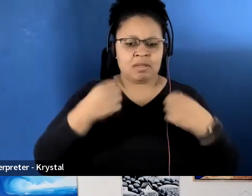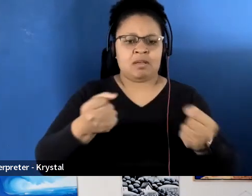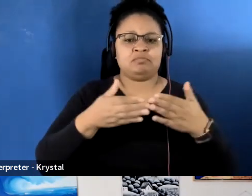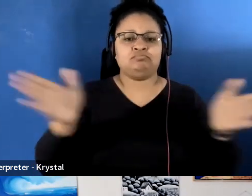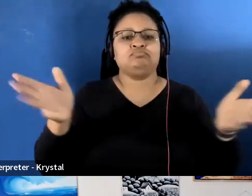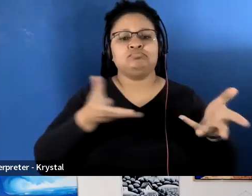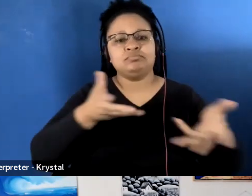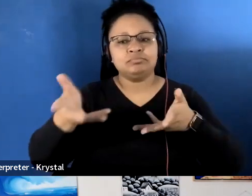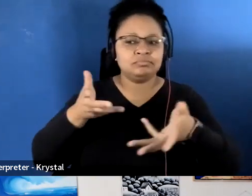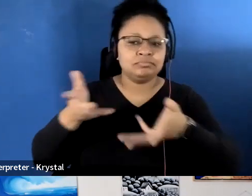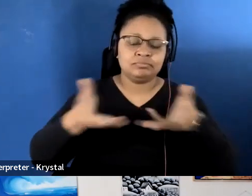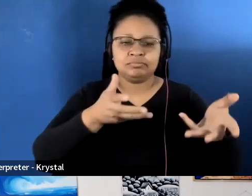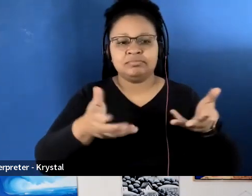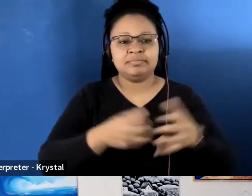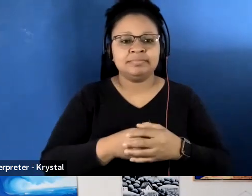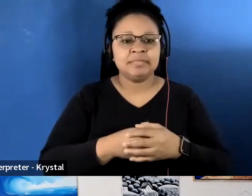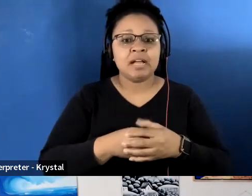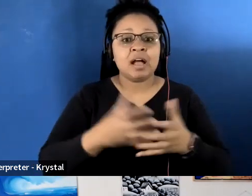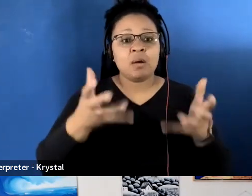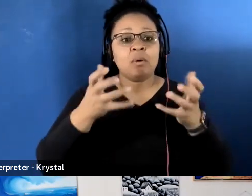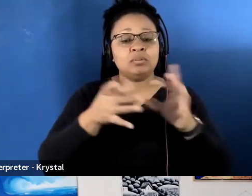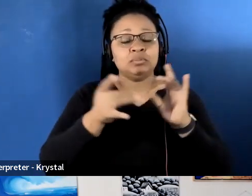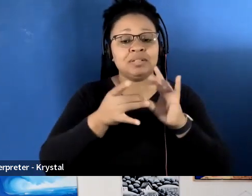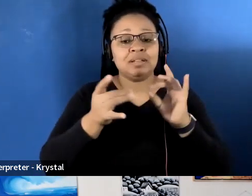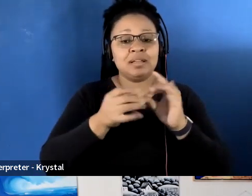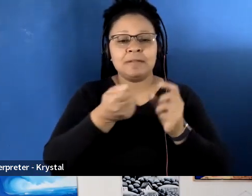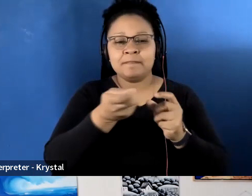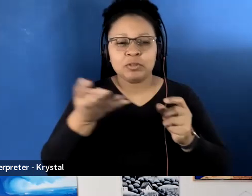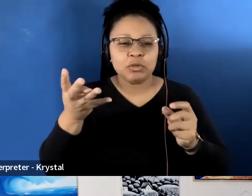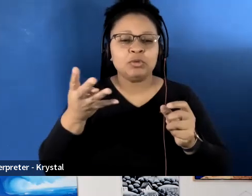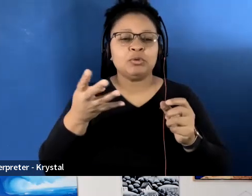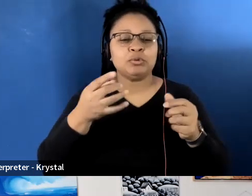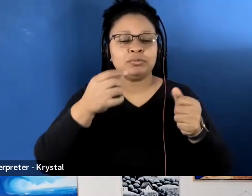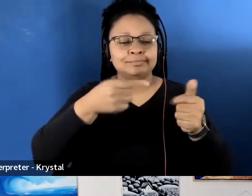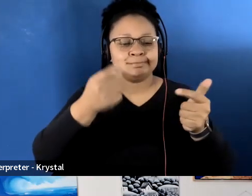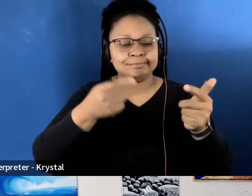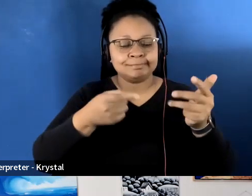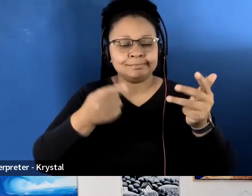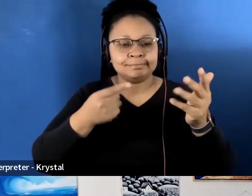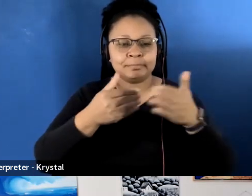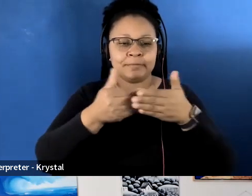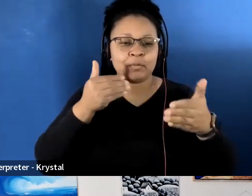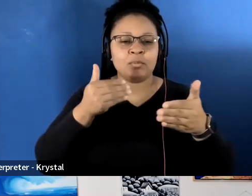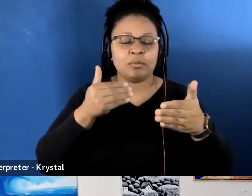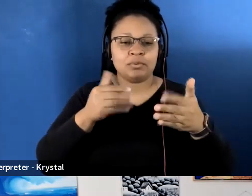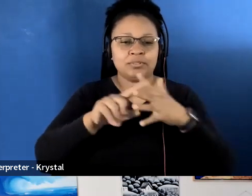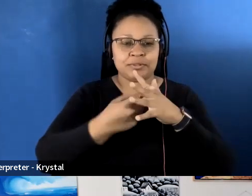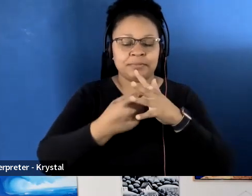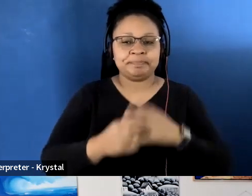Conversation. I want to mention a few housekeeping items before we get started